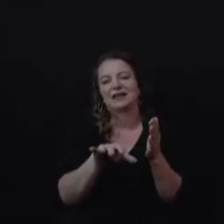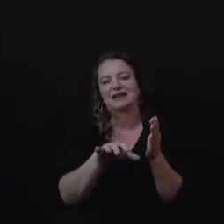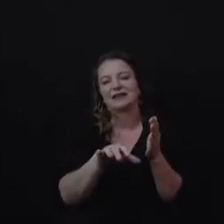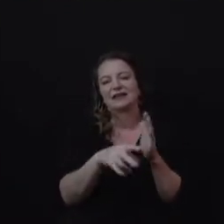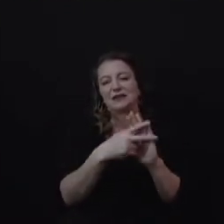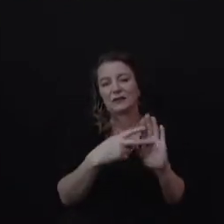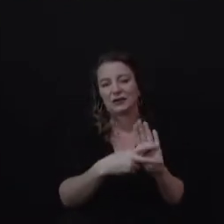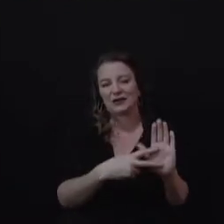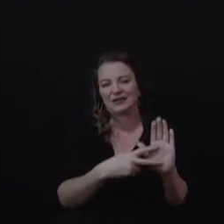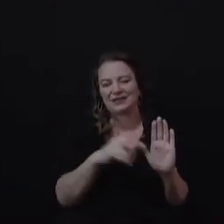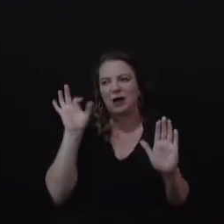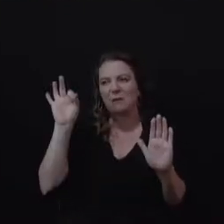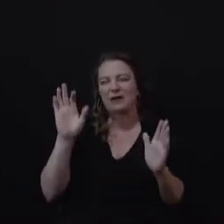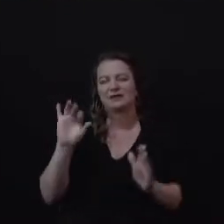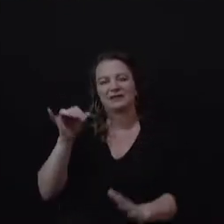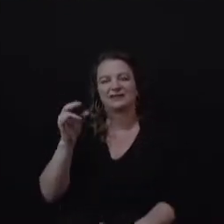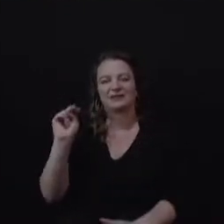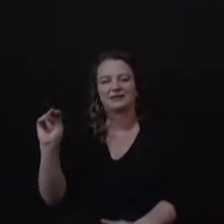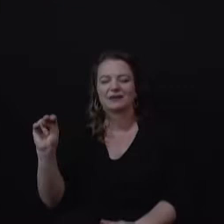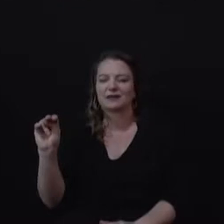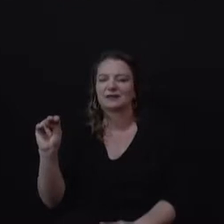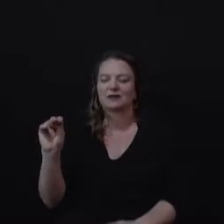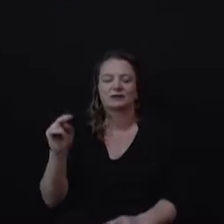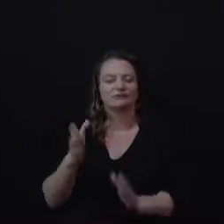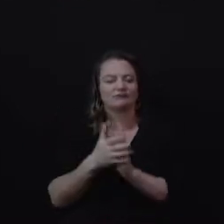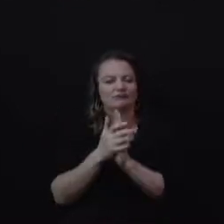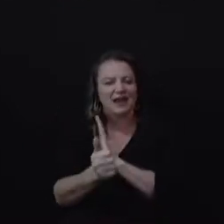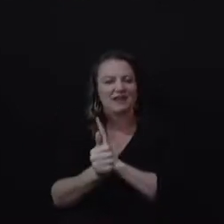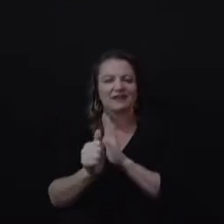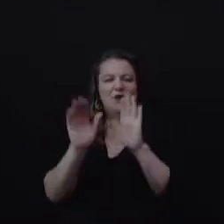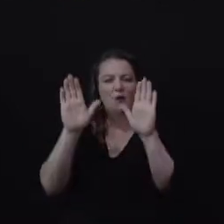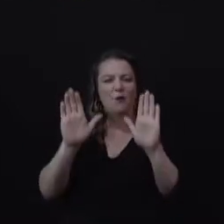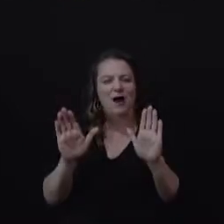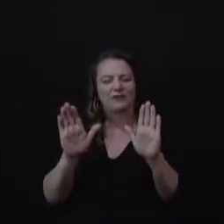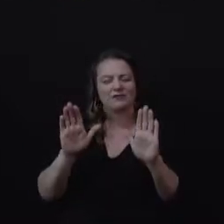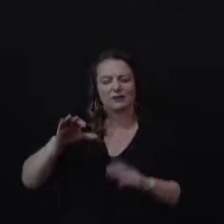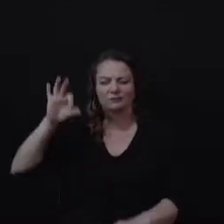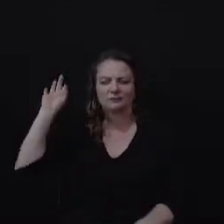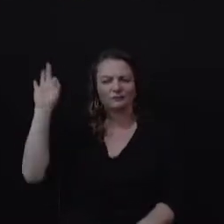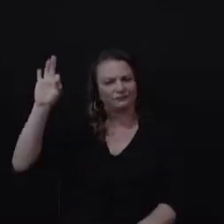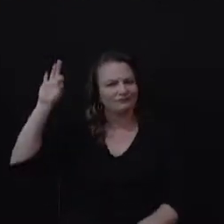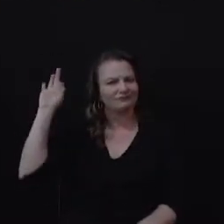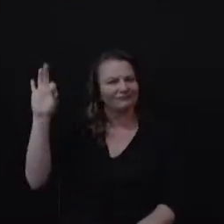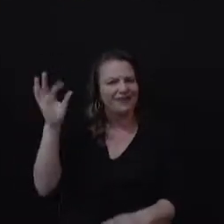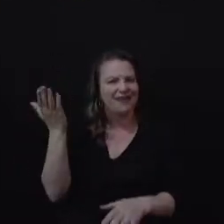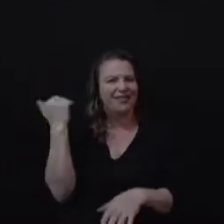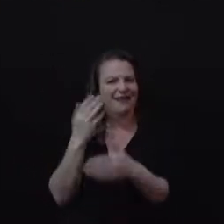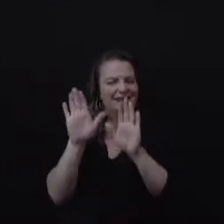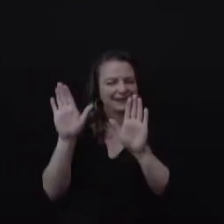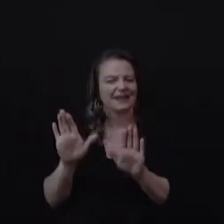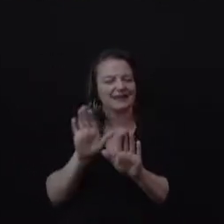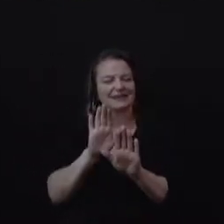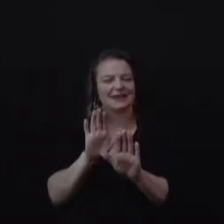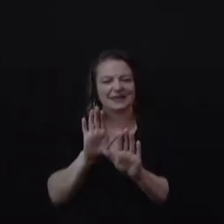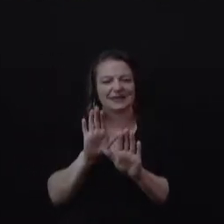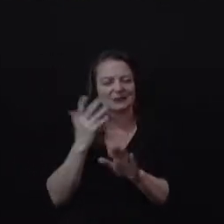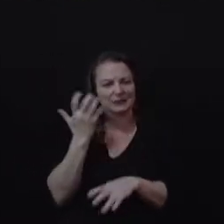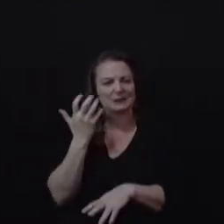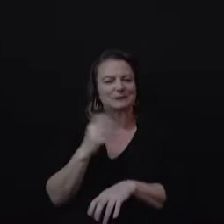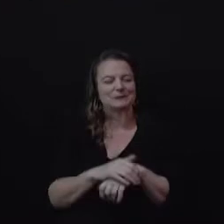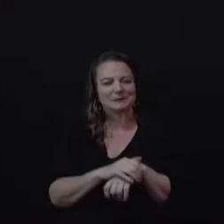so wonderfully, so powerfully preached. She preached last Sunday. Yes,